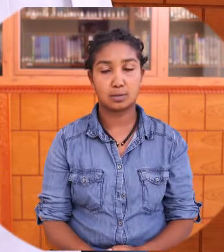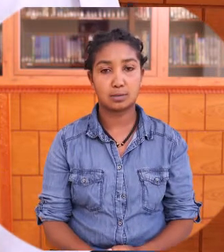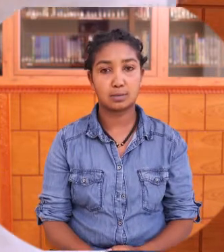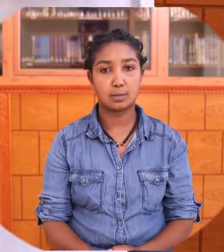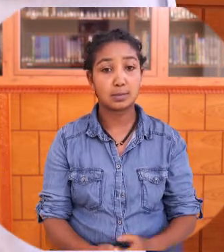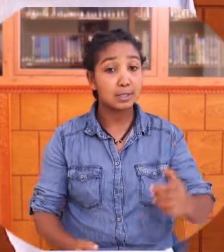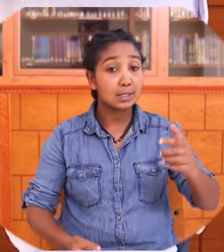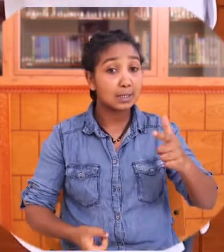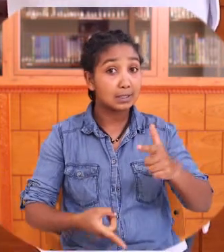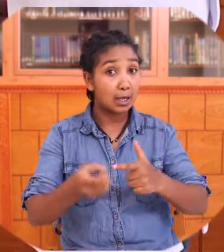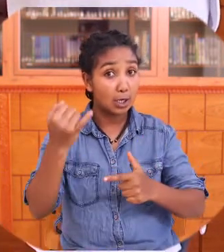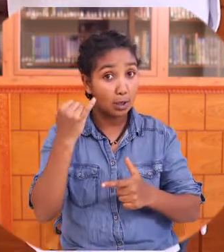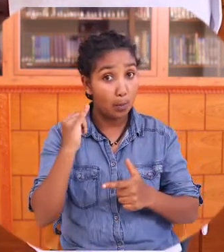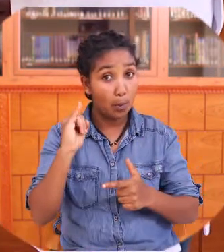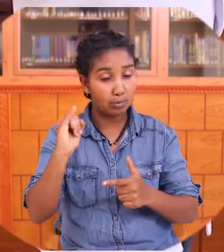The third